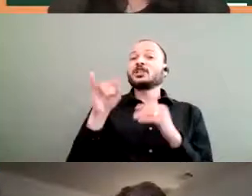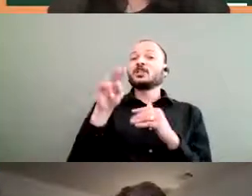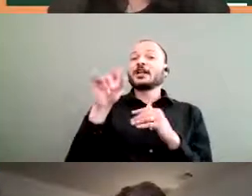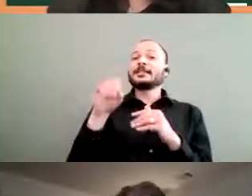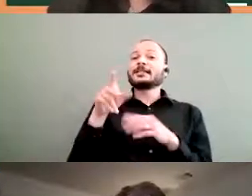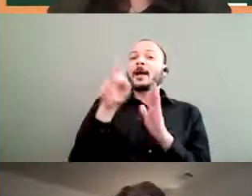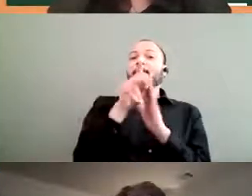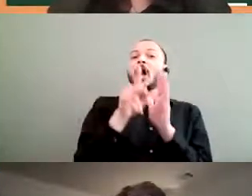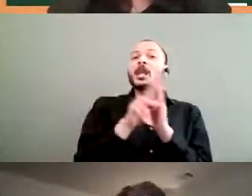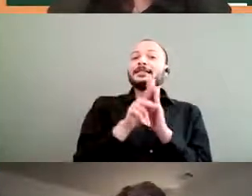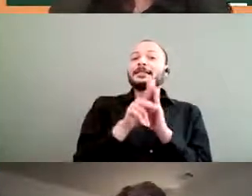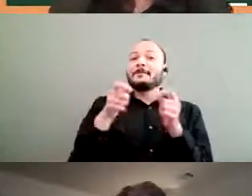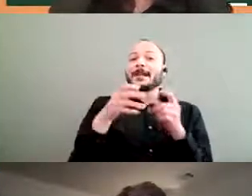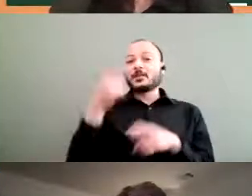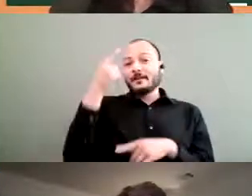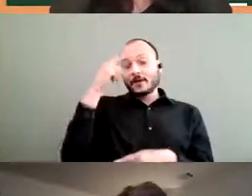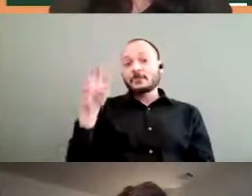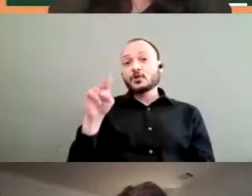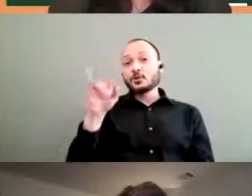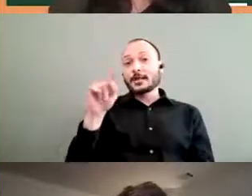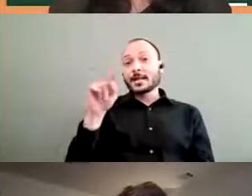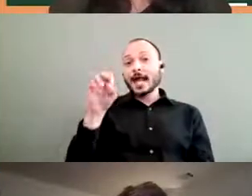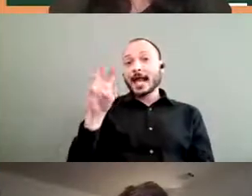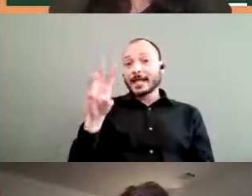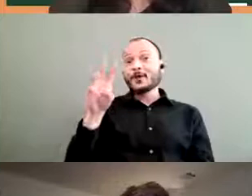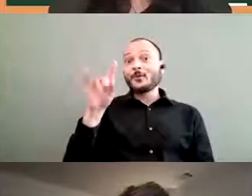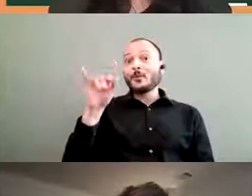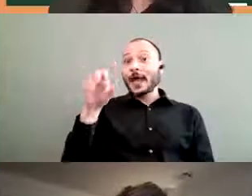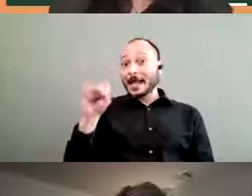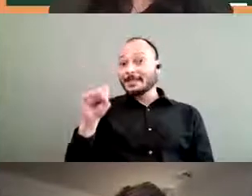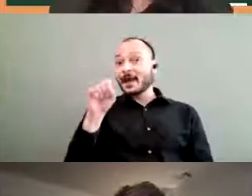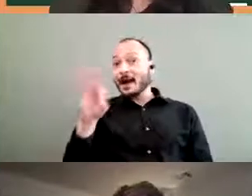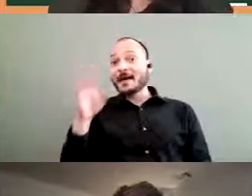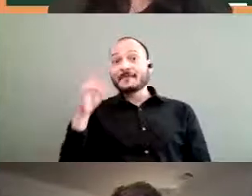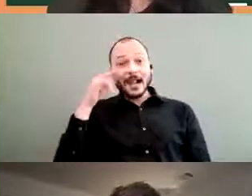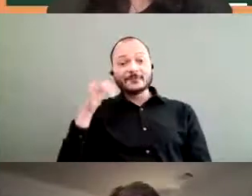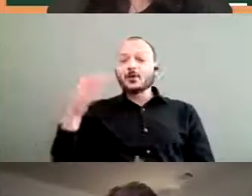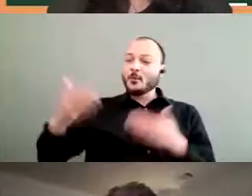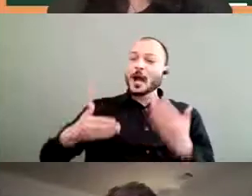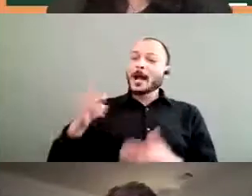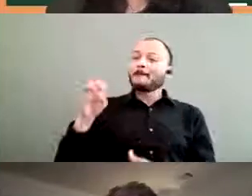of California. Welcome, Matthew. Thanks so much.